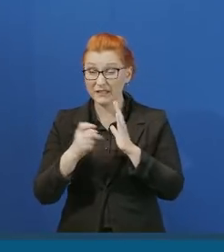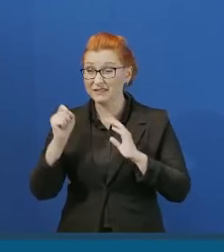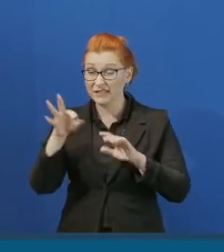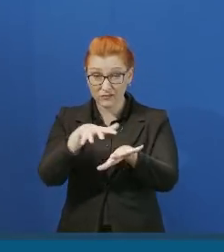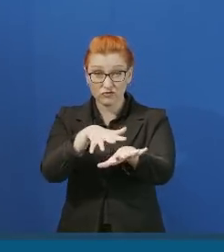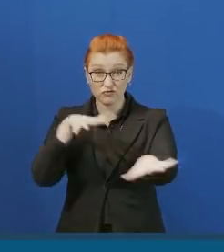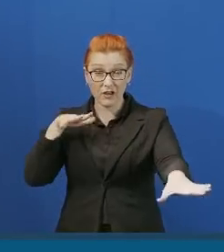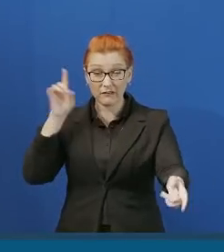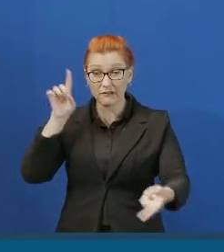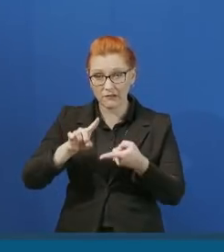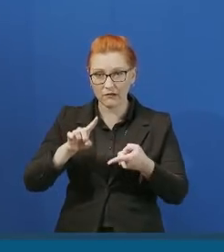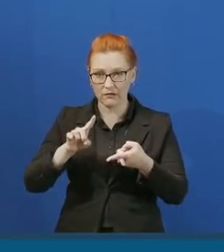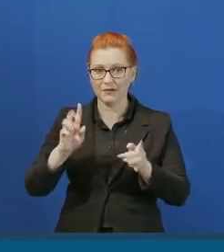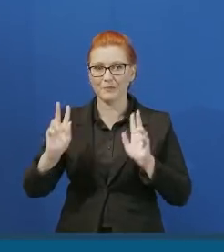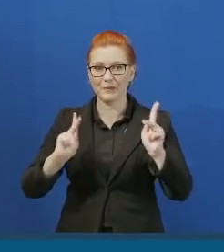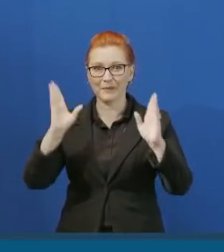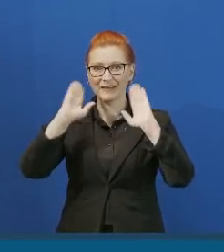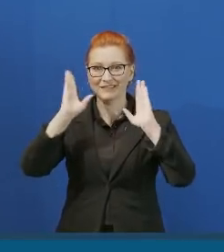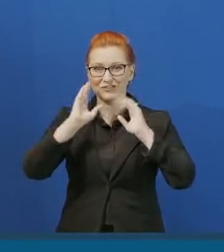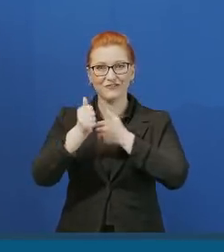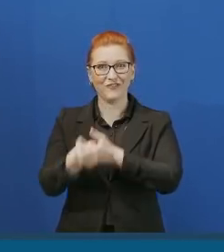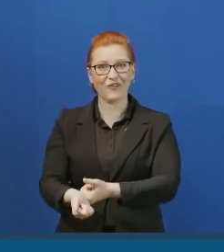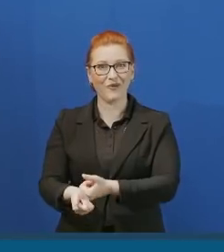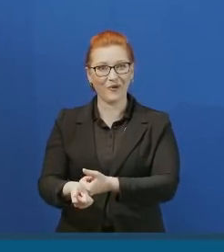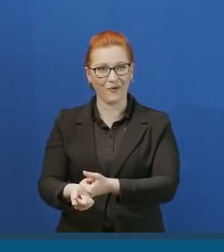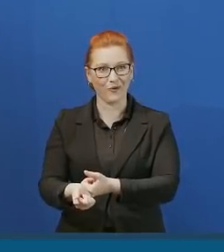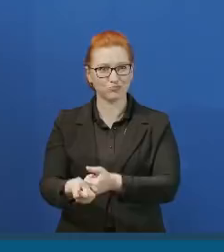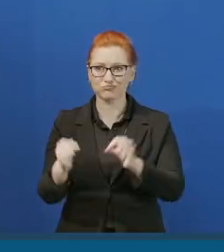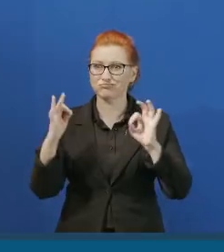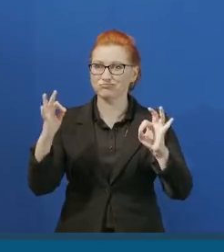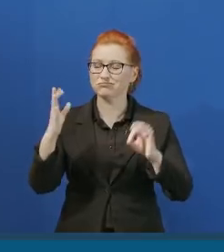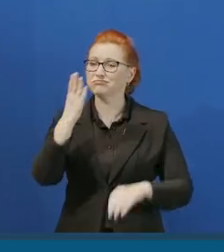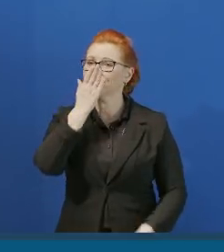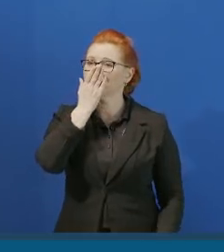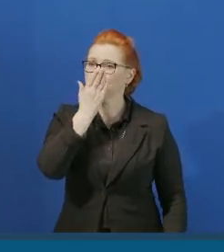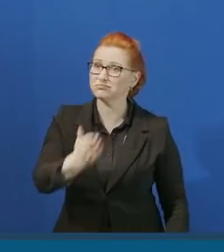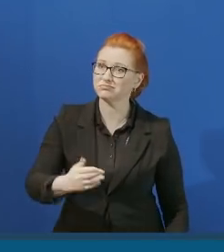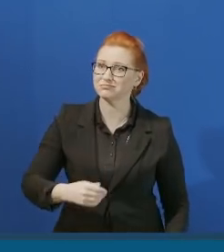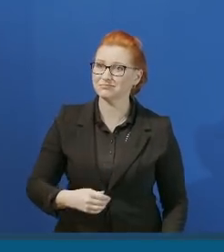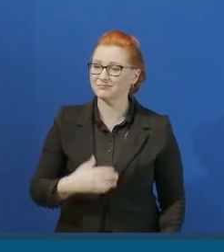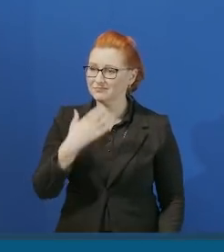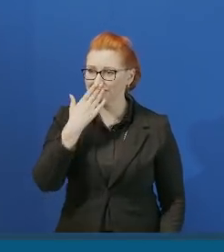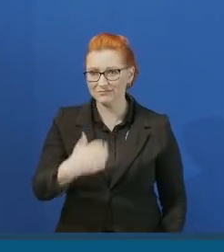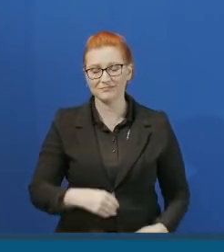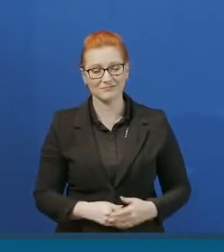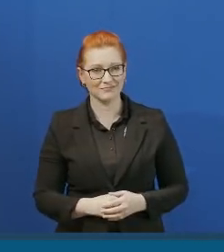been asked. And again, I want people to know how grateful I am.